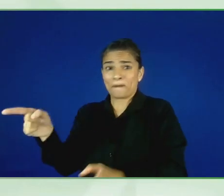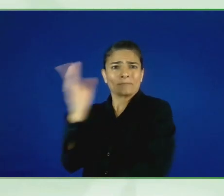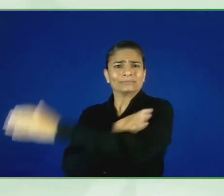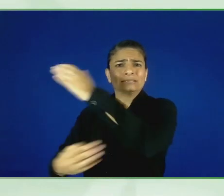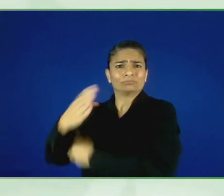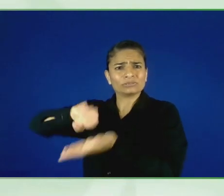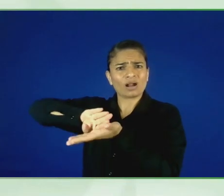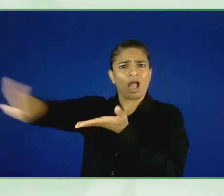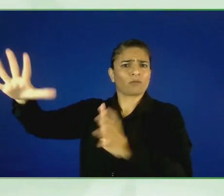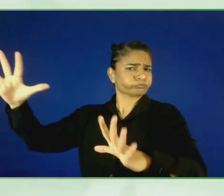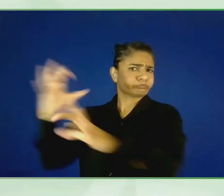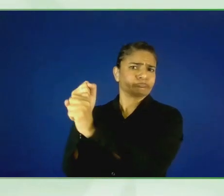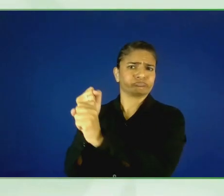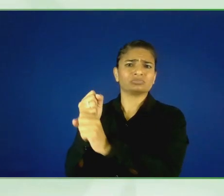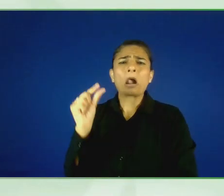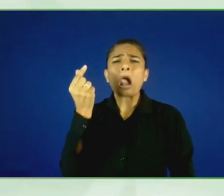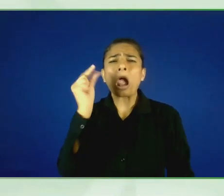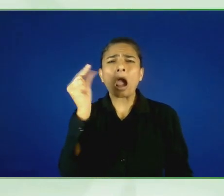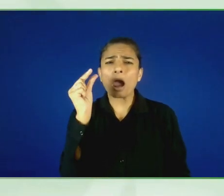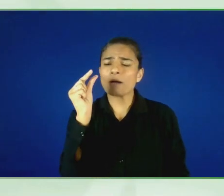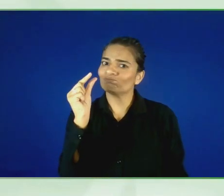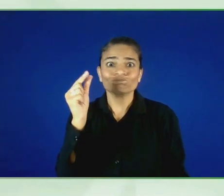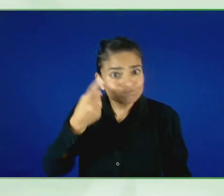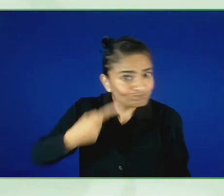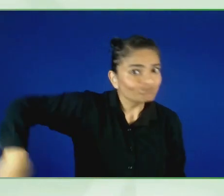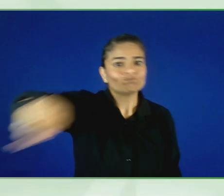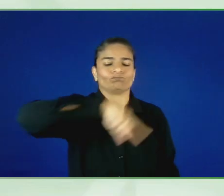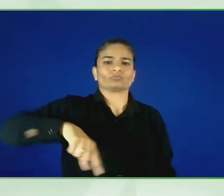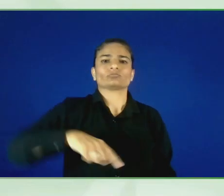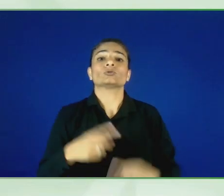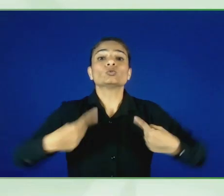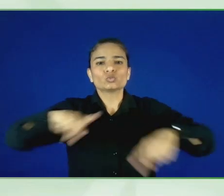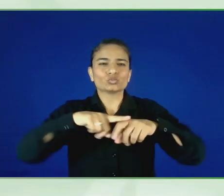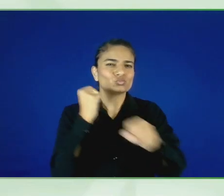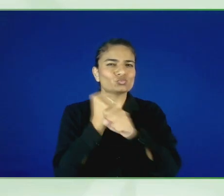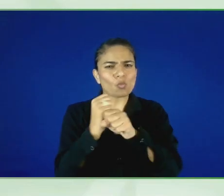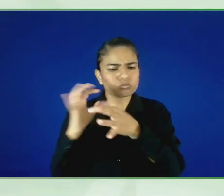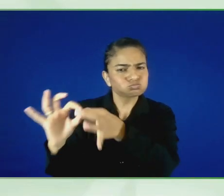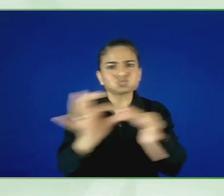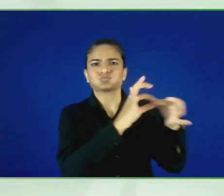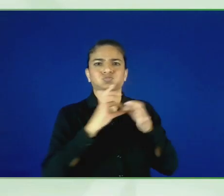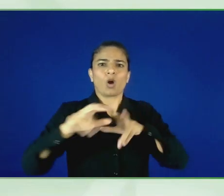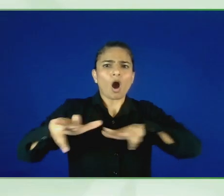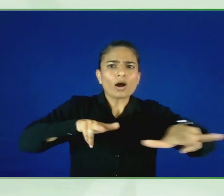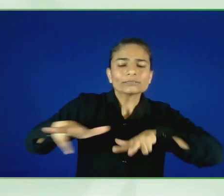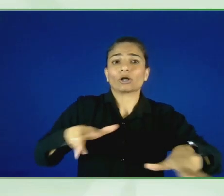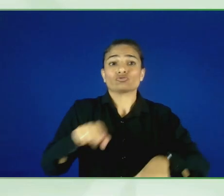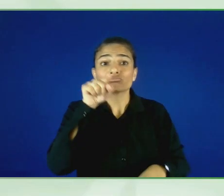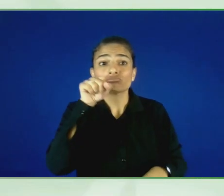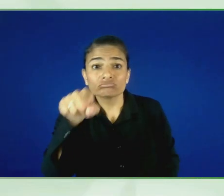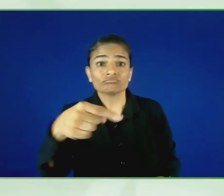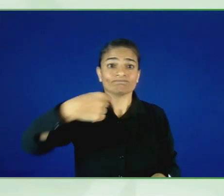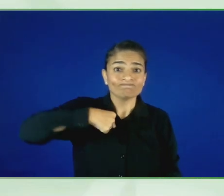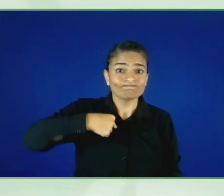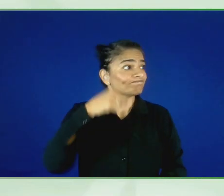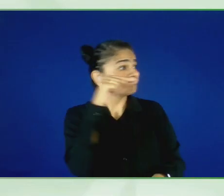call synchronized collective actions. So that's trying to channel the power of the 500 organizations that we work with,